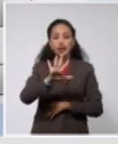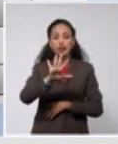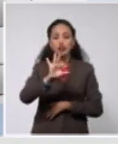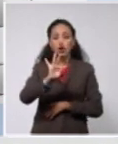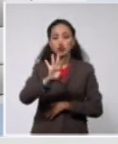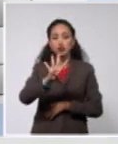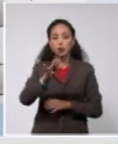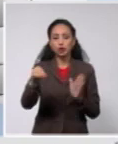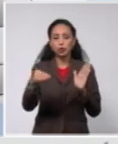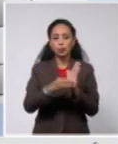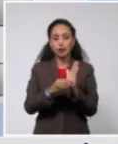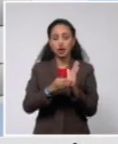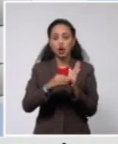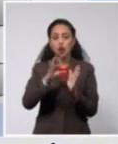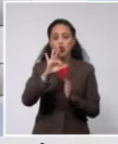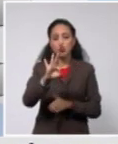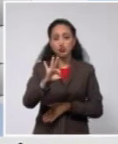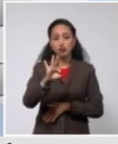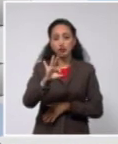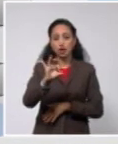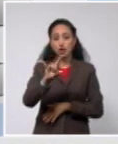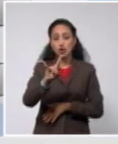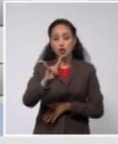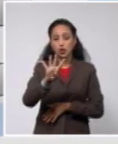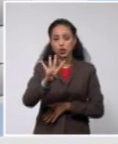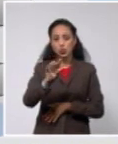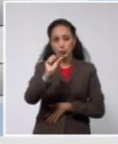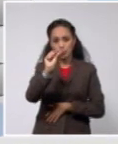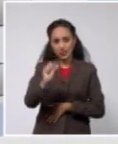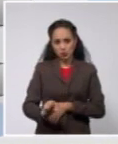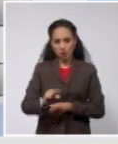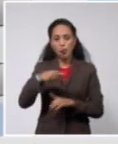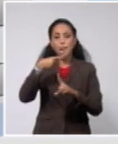entire country since the pandemic began to